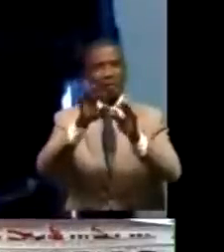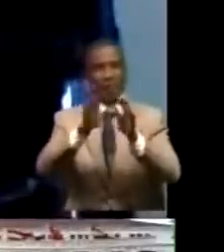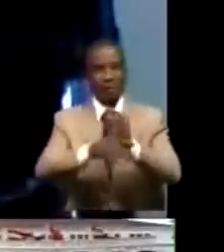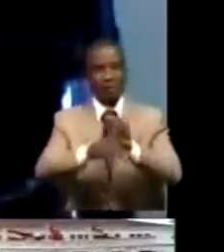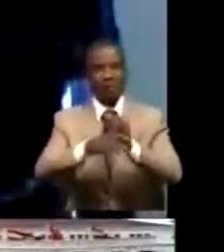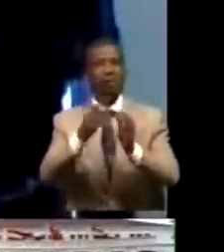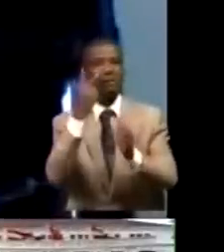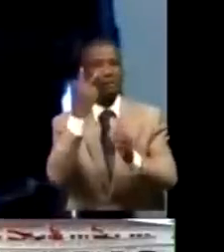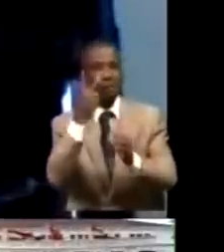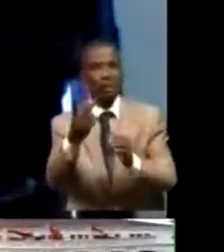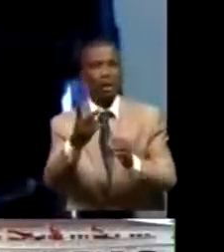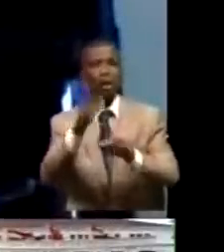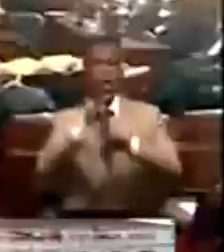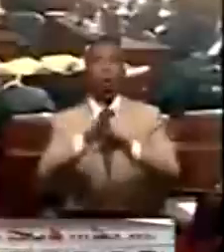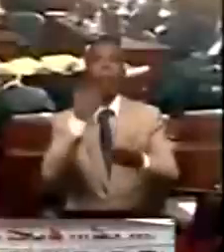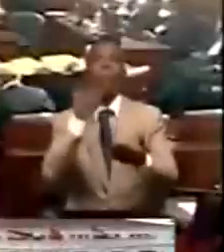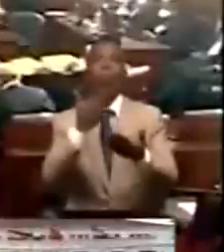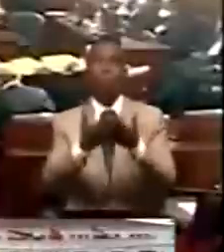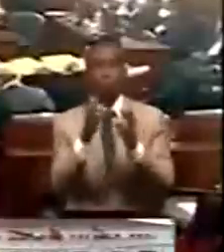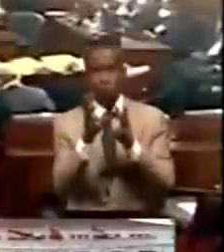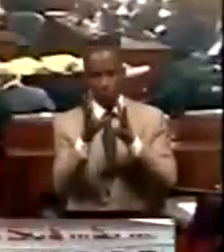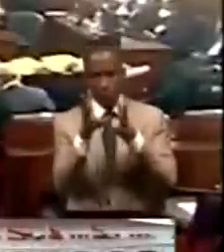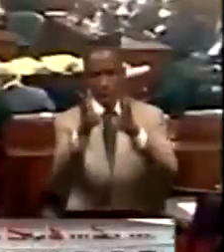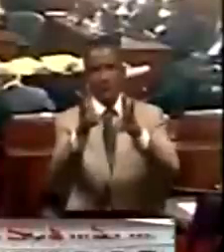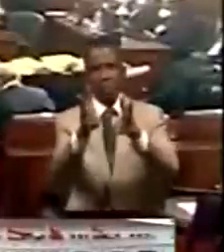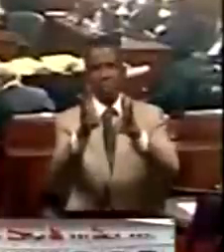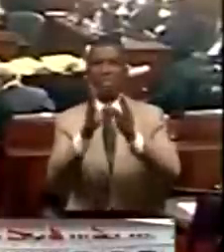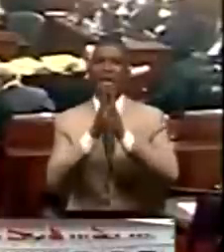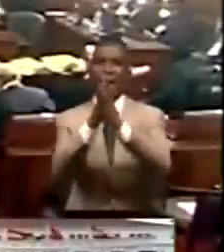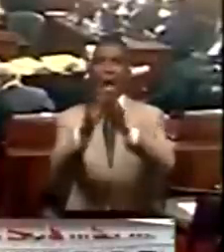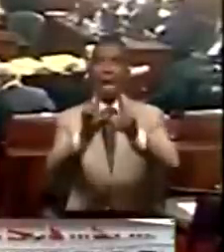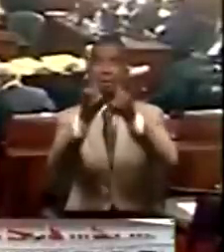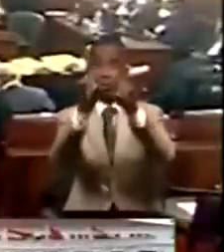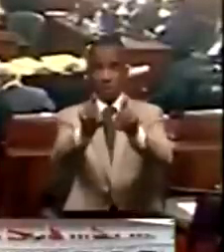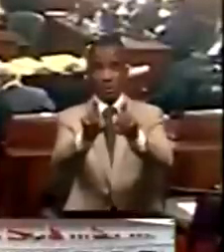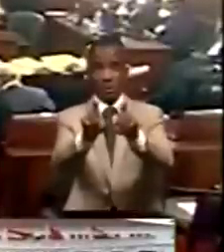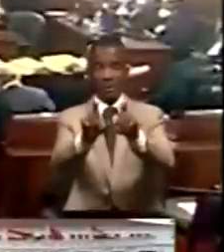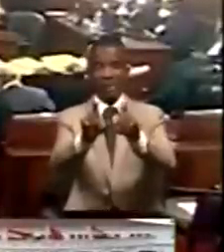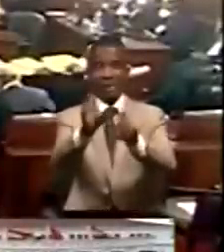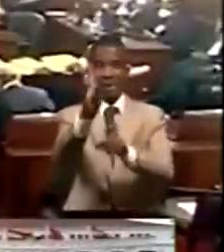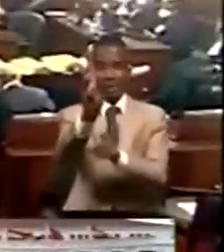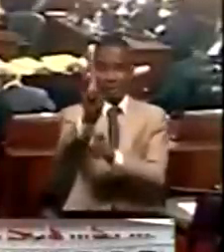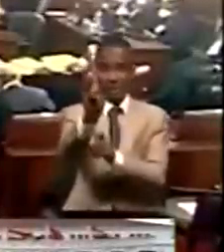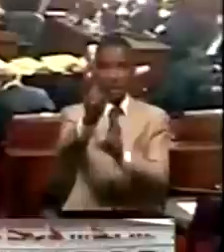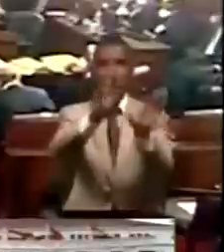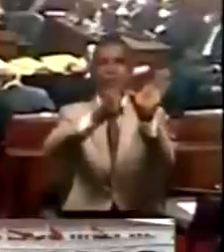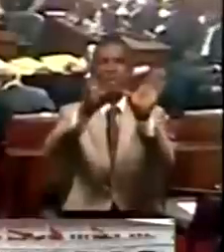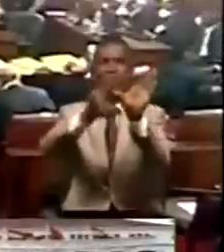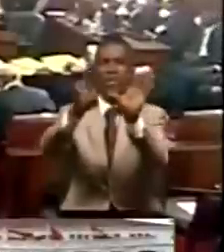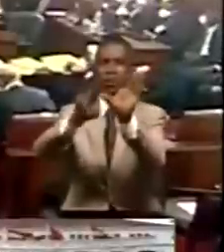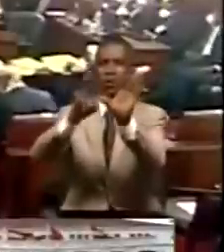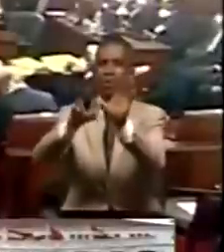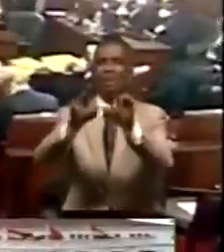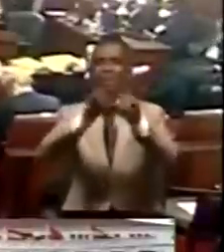is premised on proper records. You have been asked the question. There are 16 regions. Please group